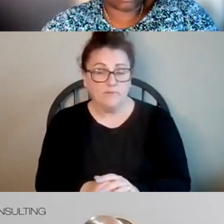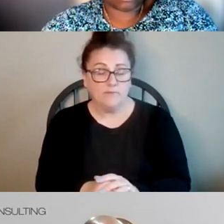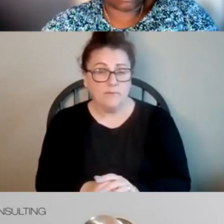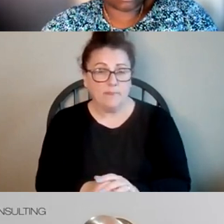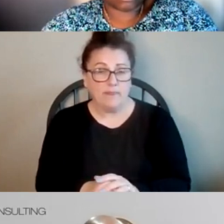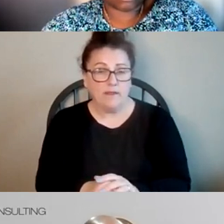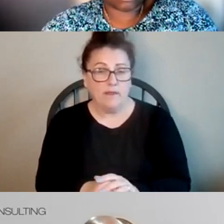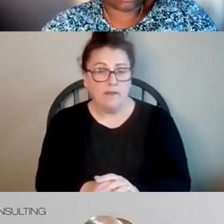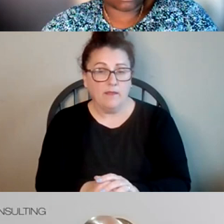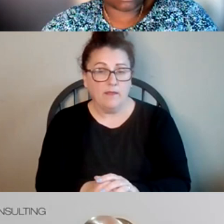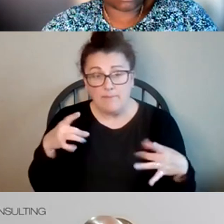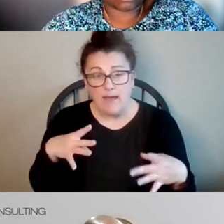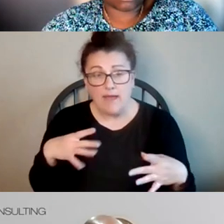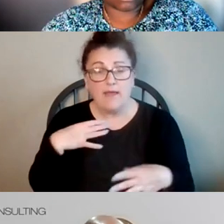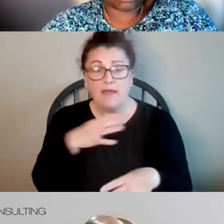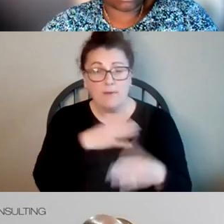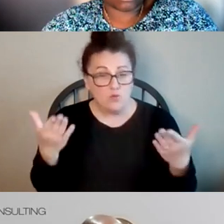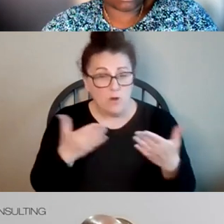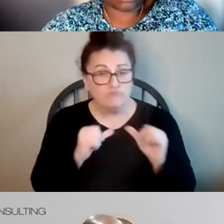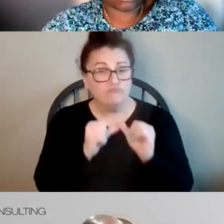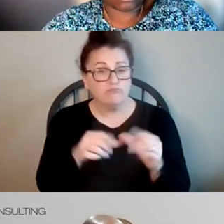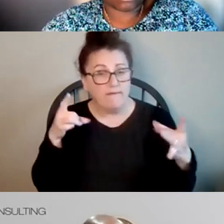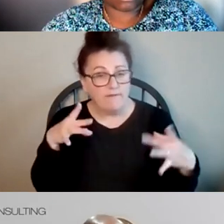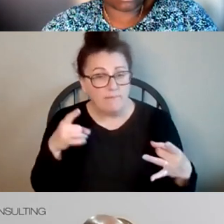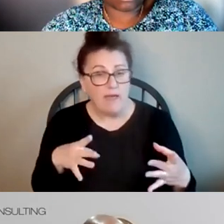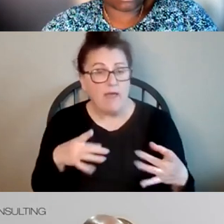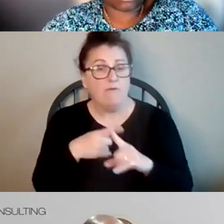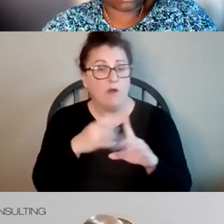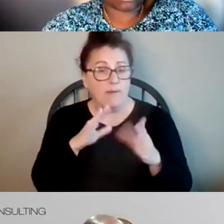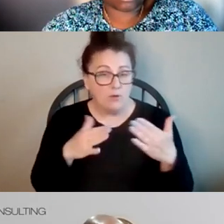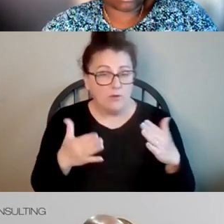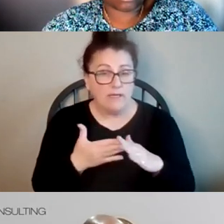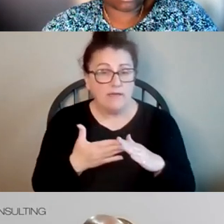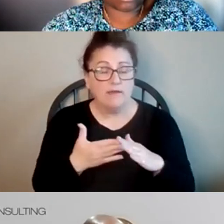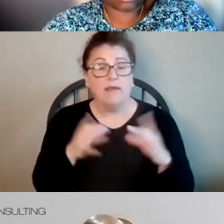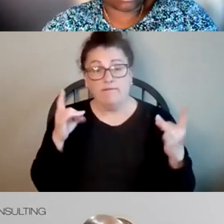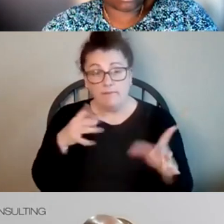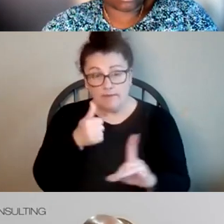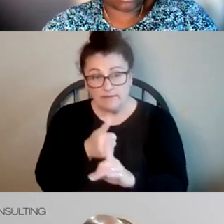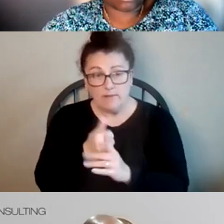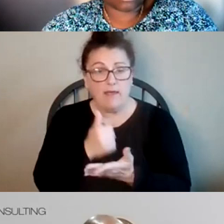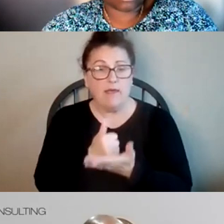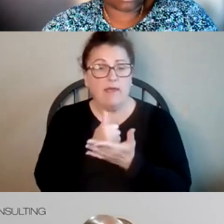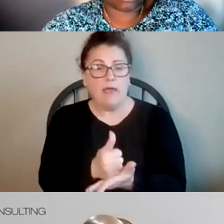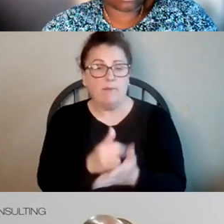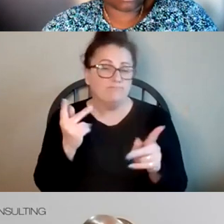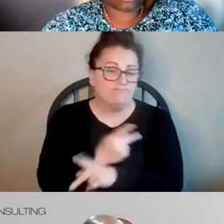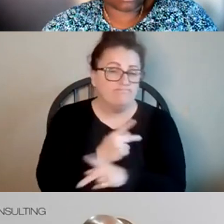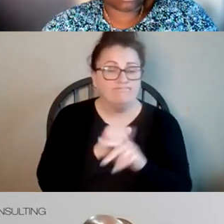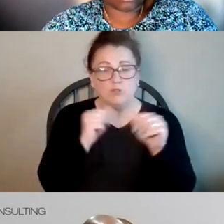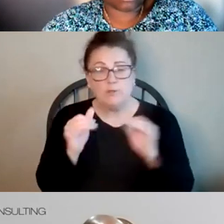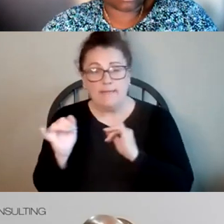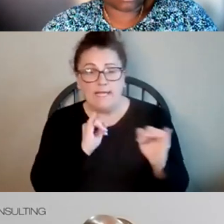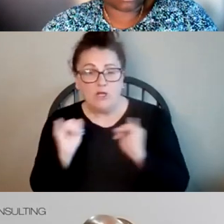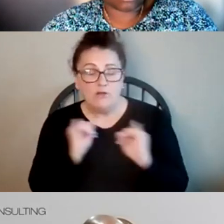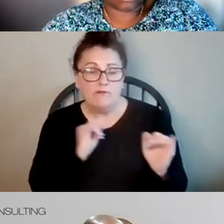Regarding the use of feedback, the committee welcomes continuous feedback from the community. The feedback will help us shape the interview questions and elements